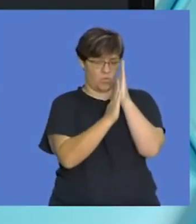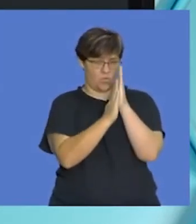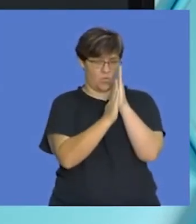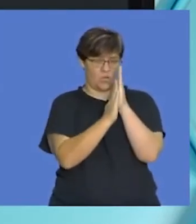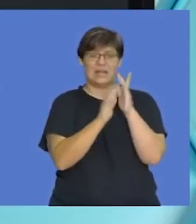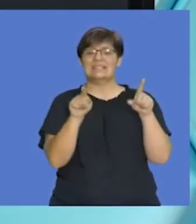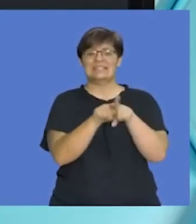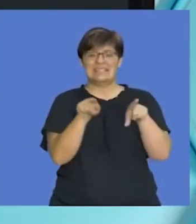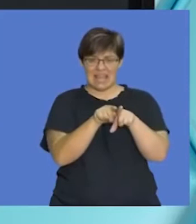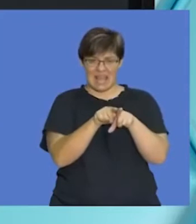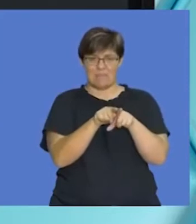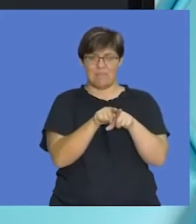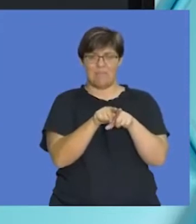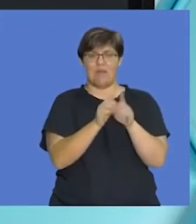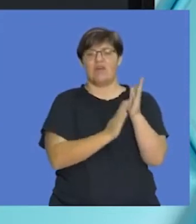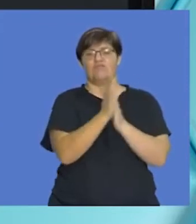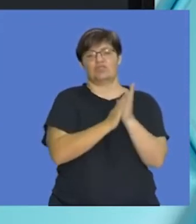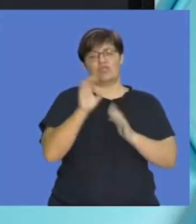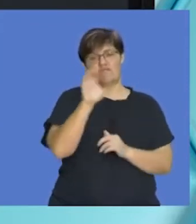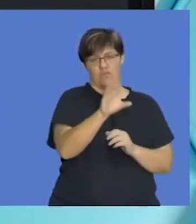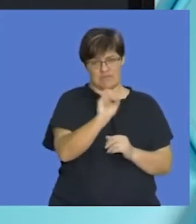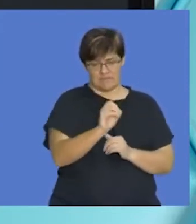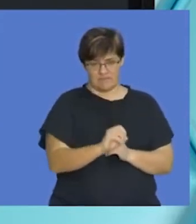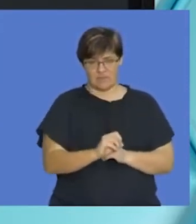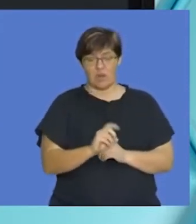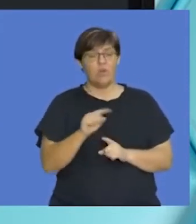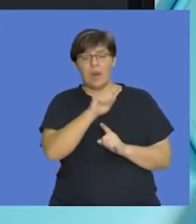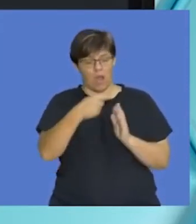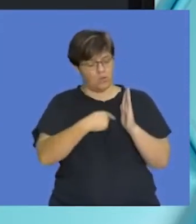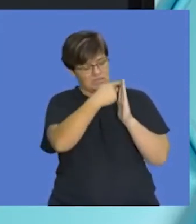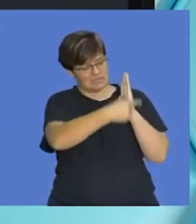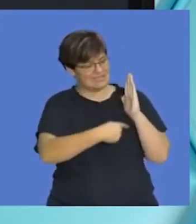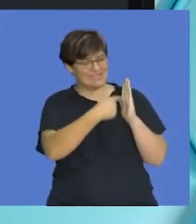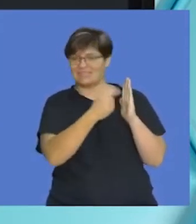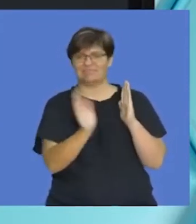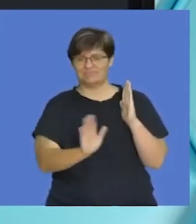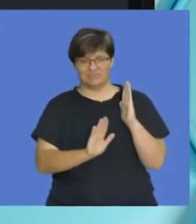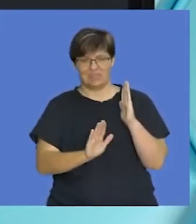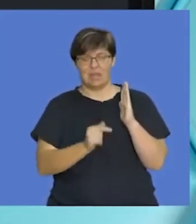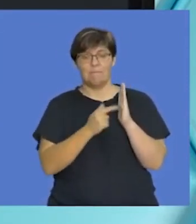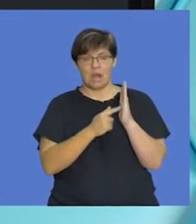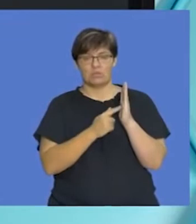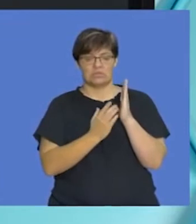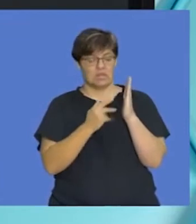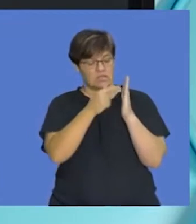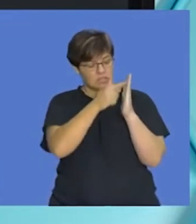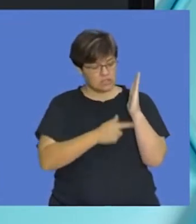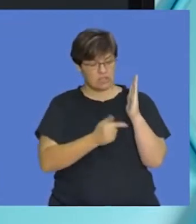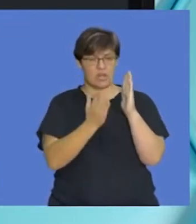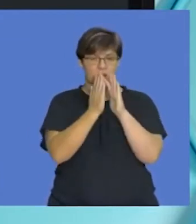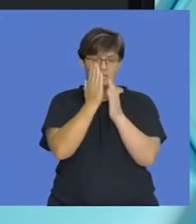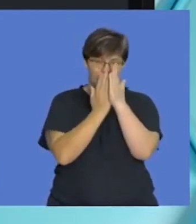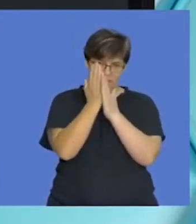this way on each other, they'll have the same amount of frictional force, because it's not about this area, it's about